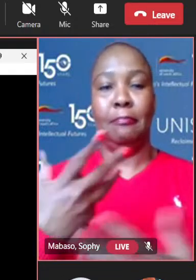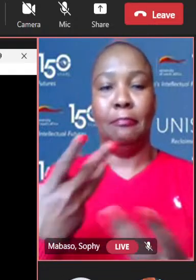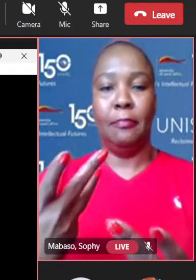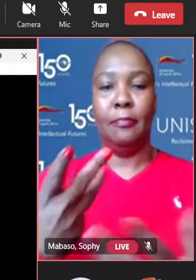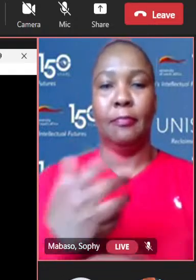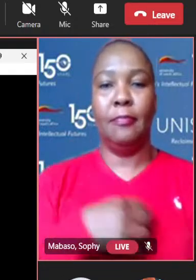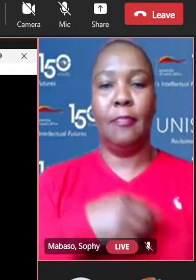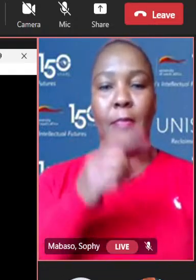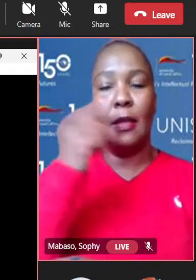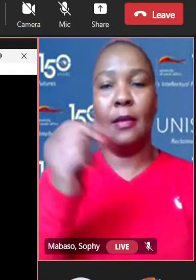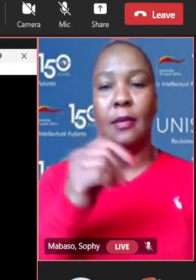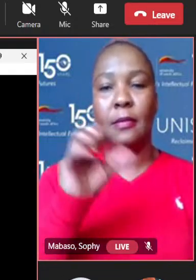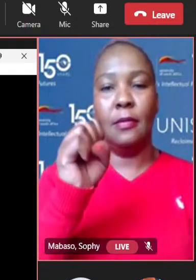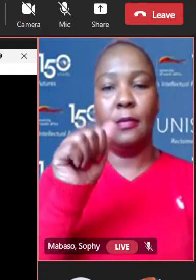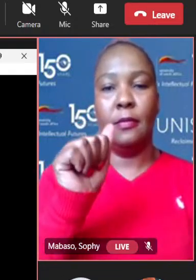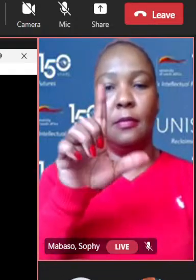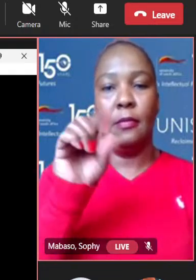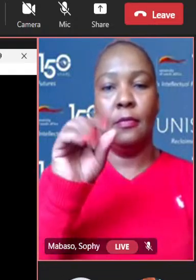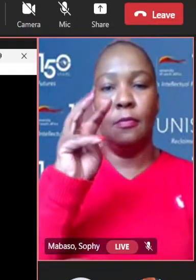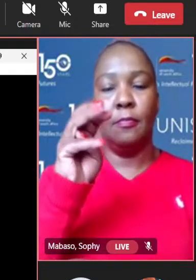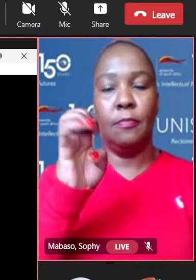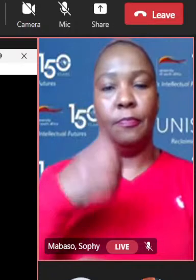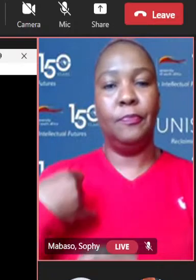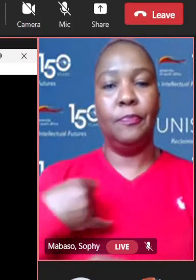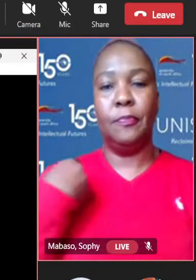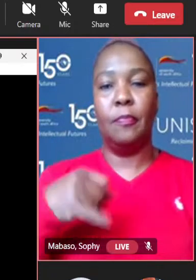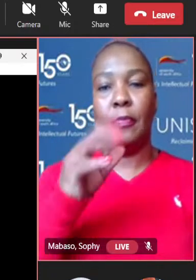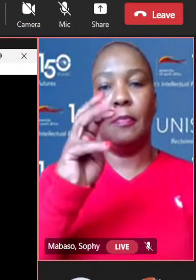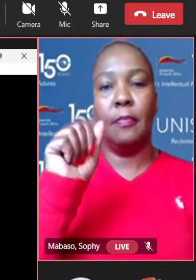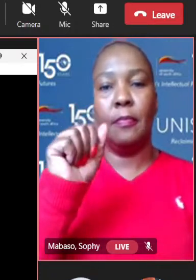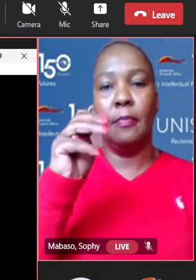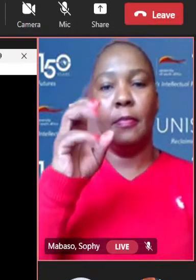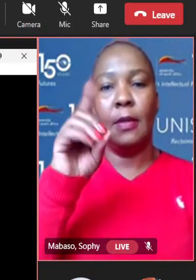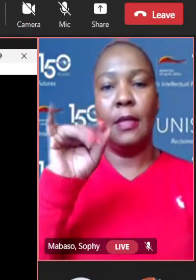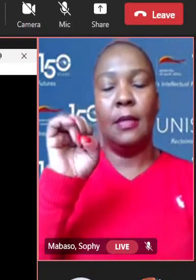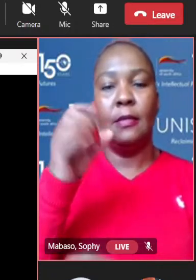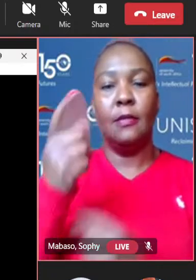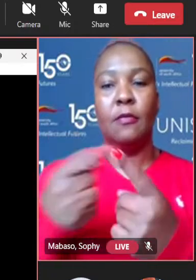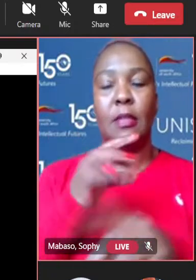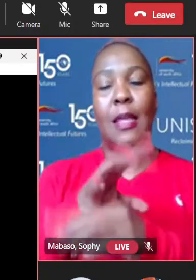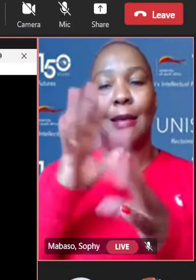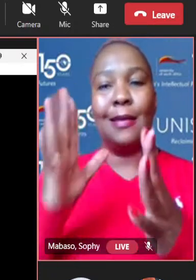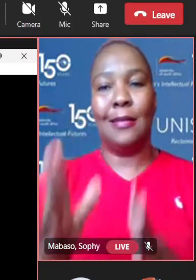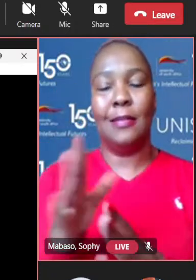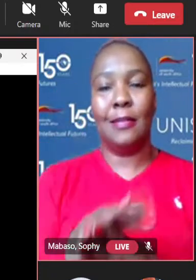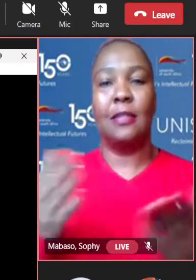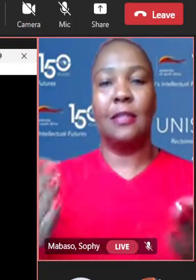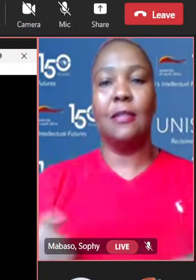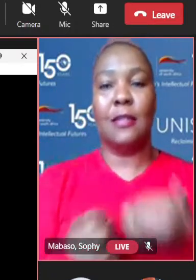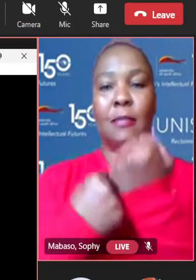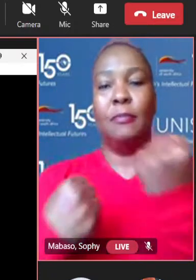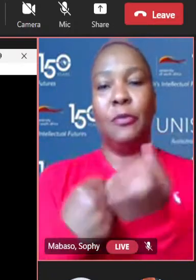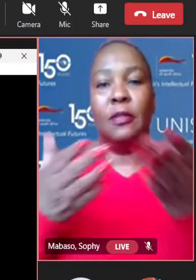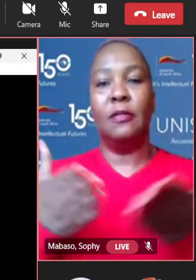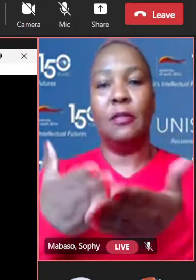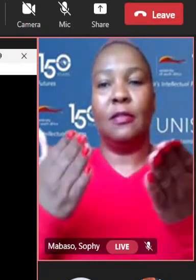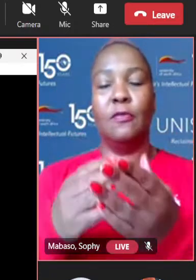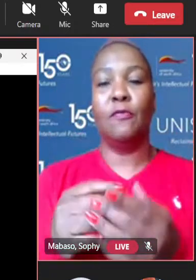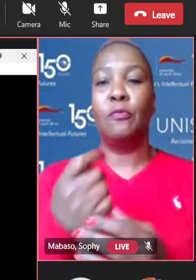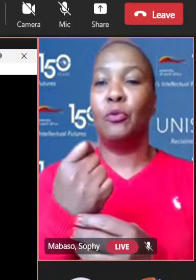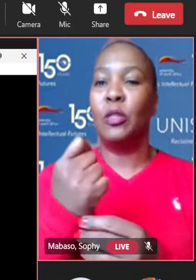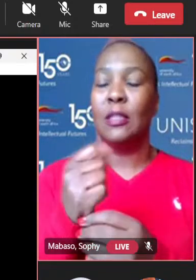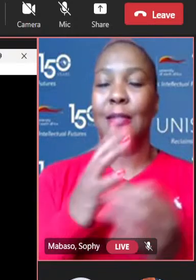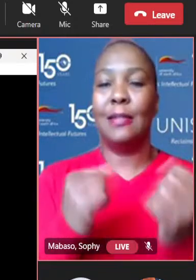is Salome Mamadisa. I'm from the Directorate Instructional Support and Services from the Tuition Support